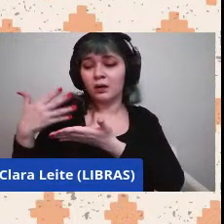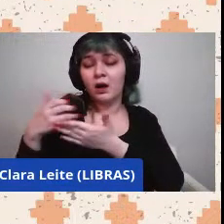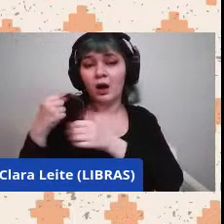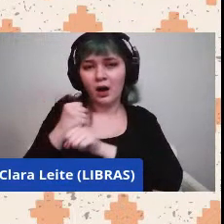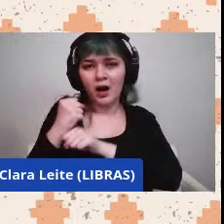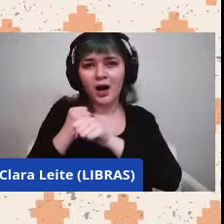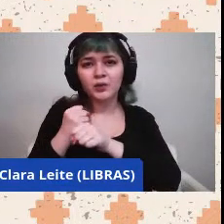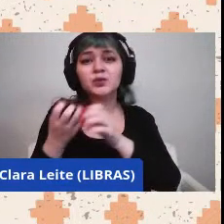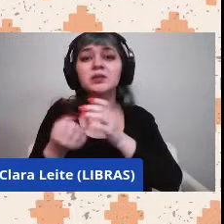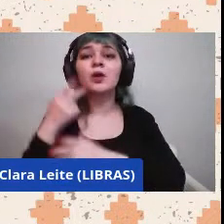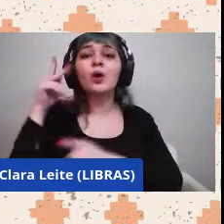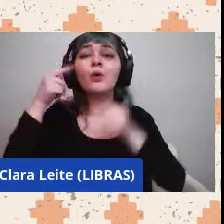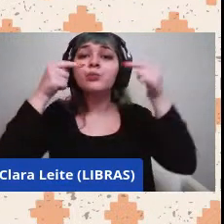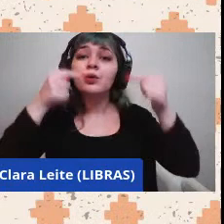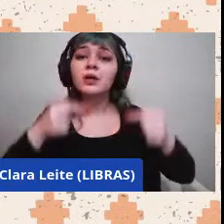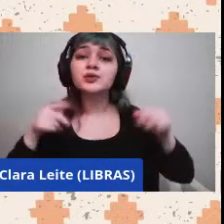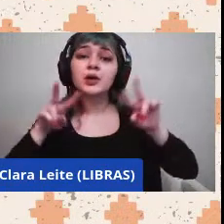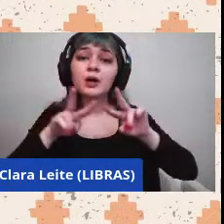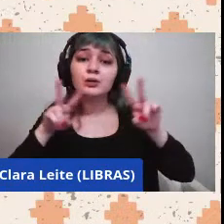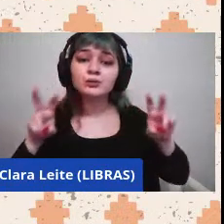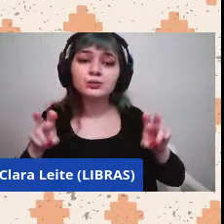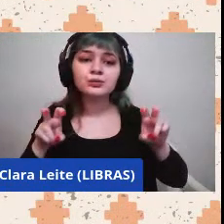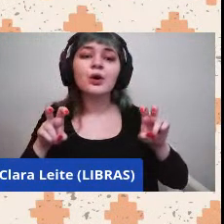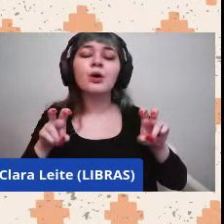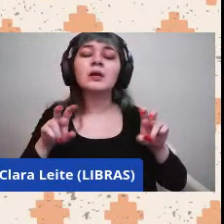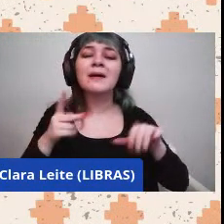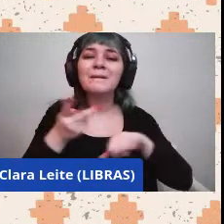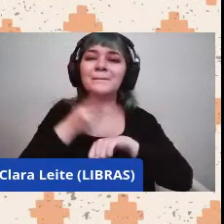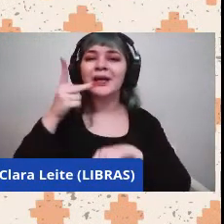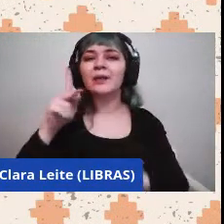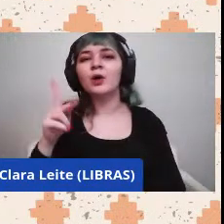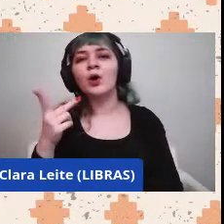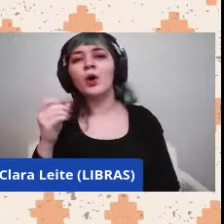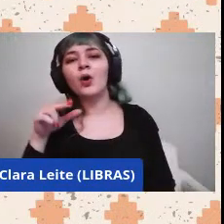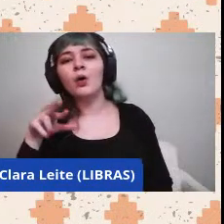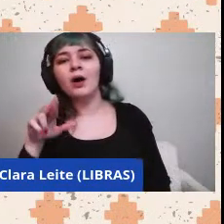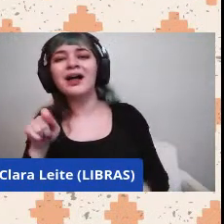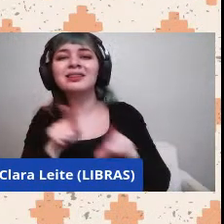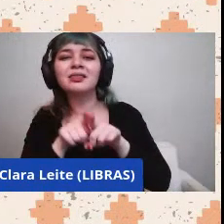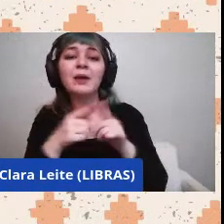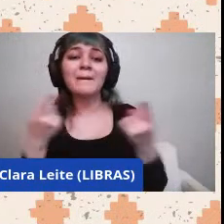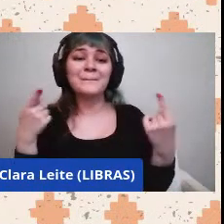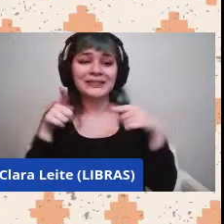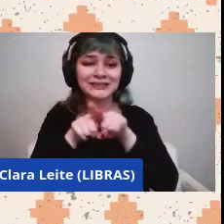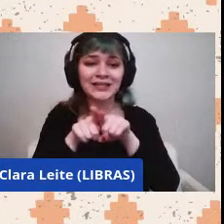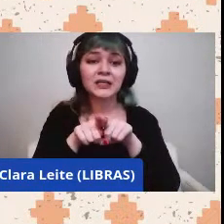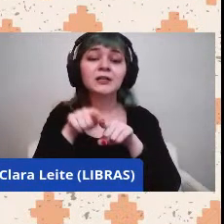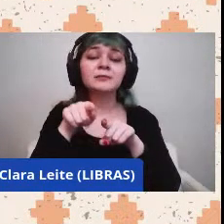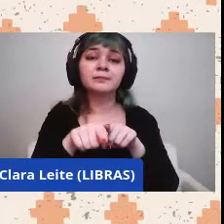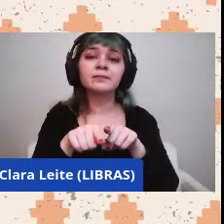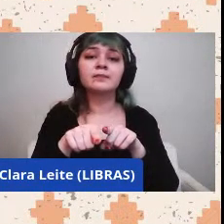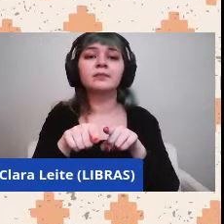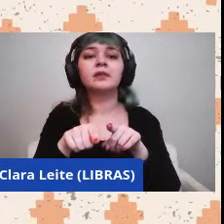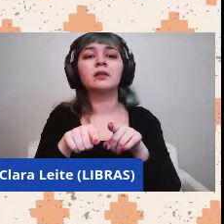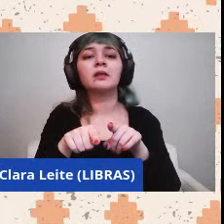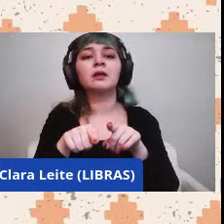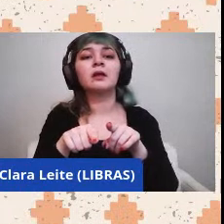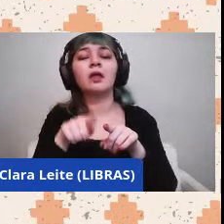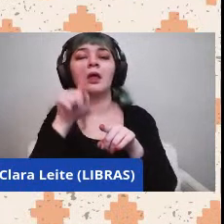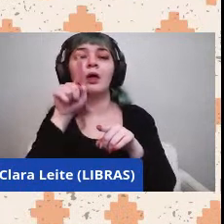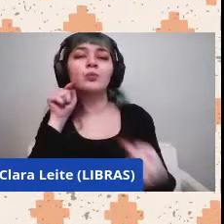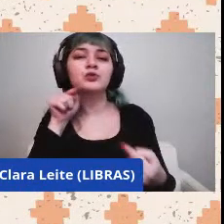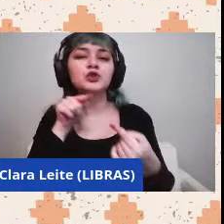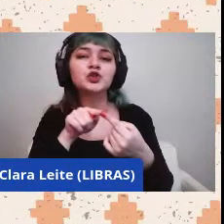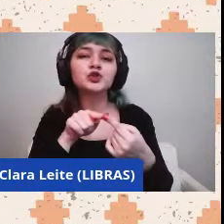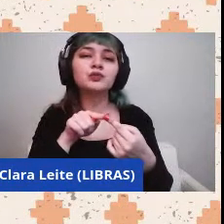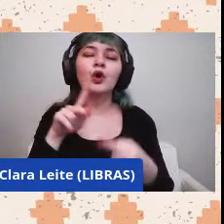a policy on honors awards and fellow status that seeks to address, for honors